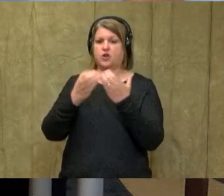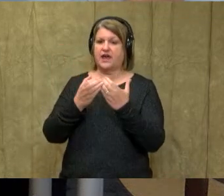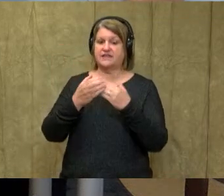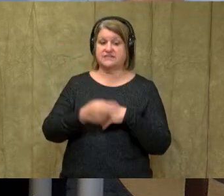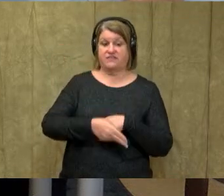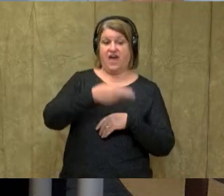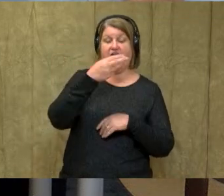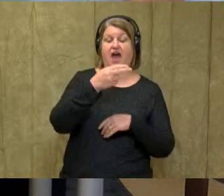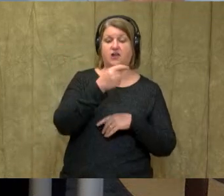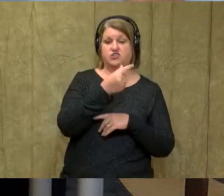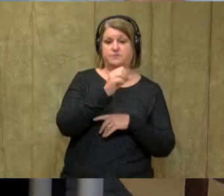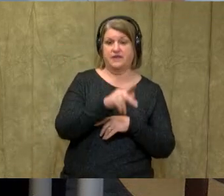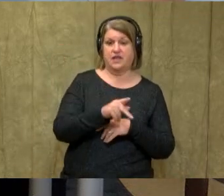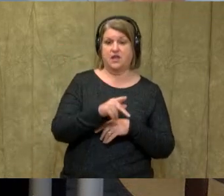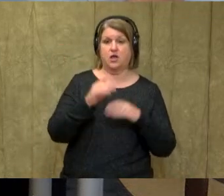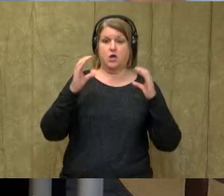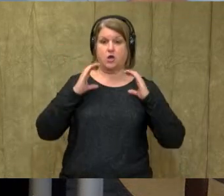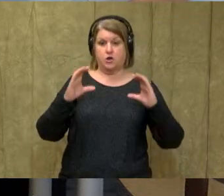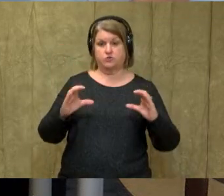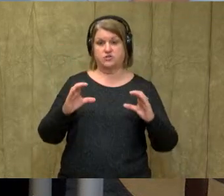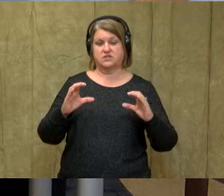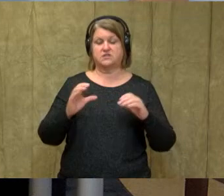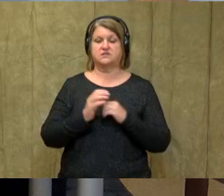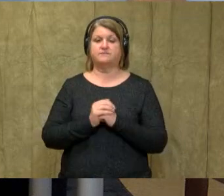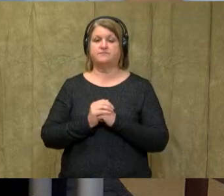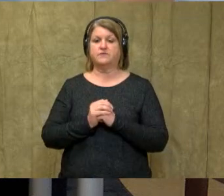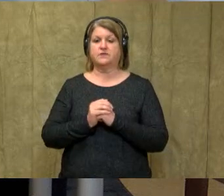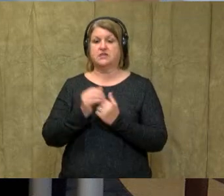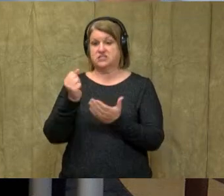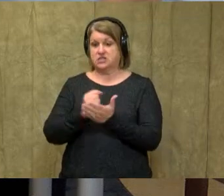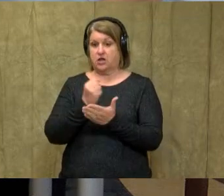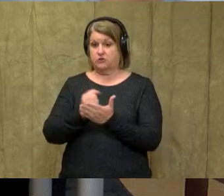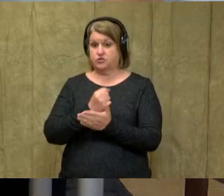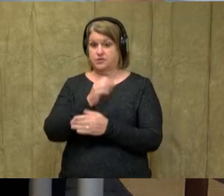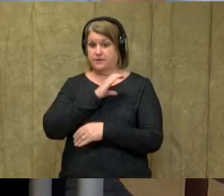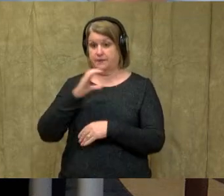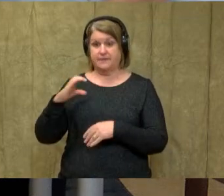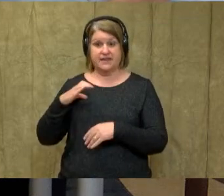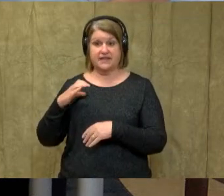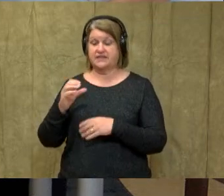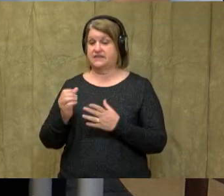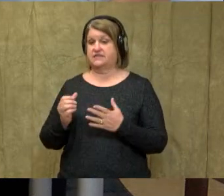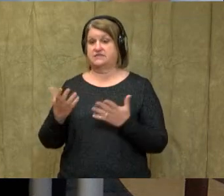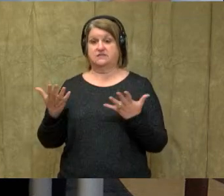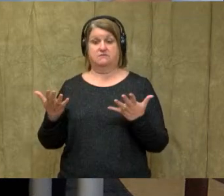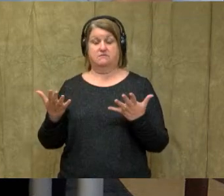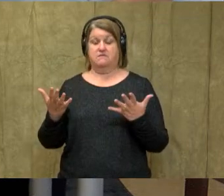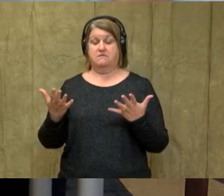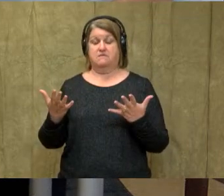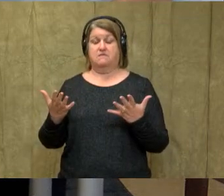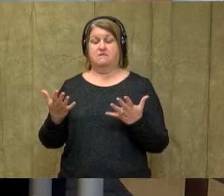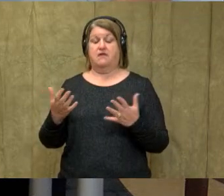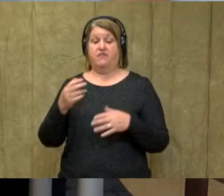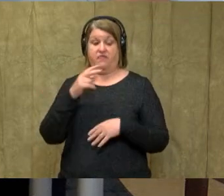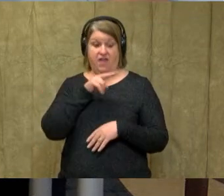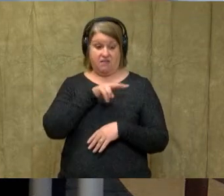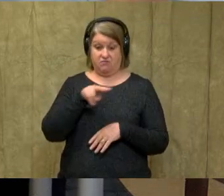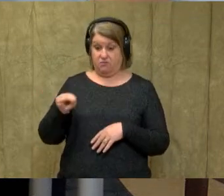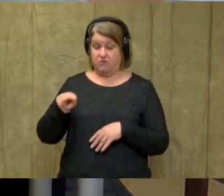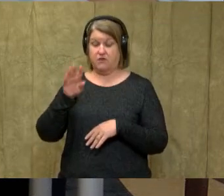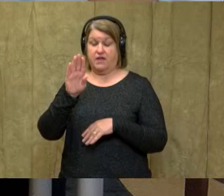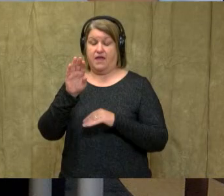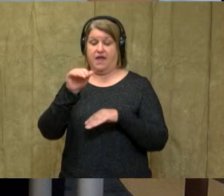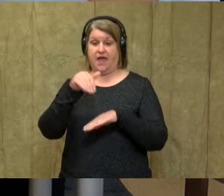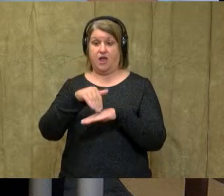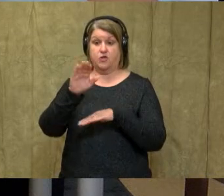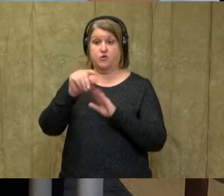Coaches, scholarship committees, colleges all look at GPA to determine what kind of grades you're making in high school. And